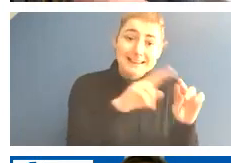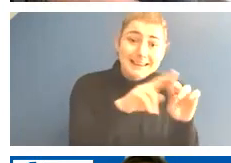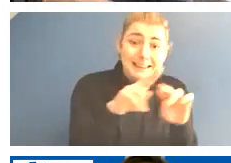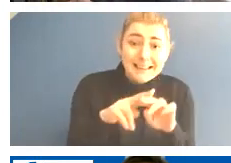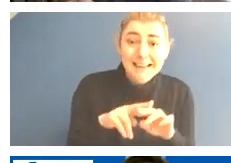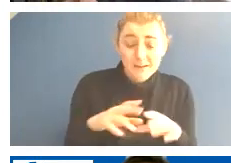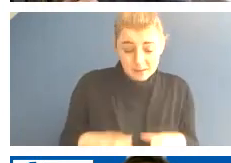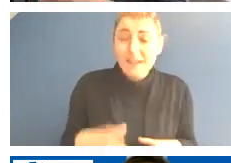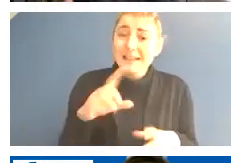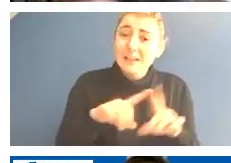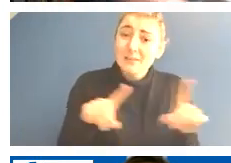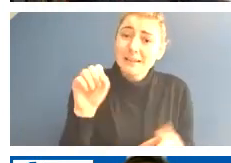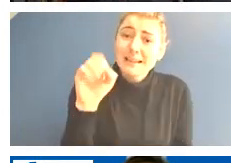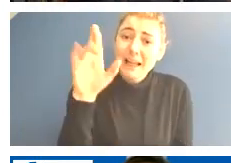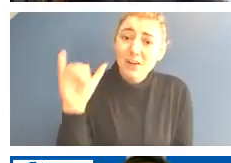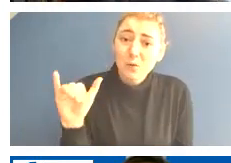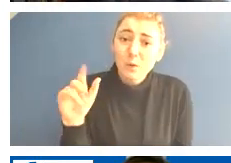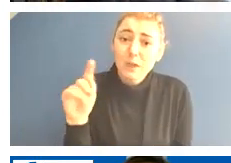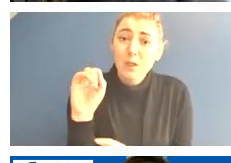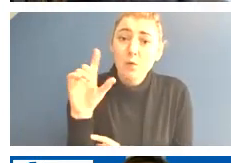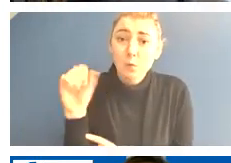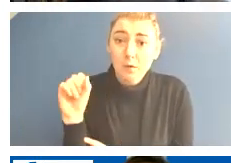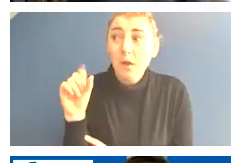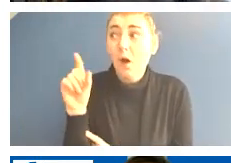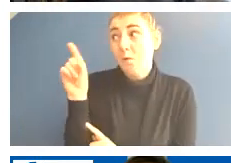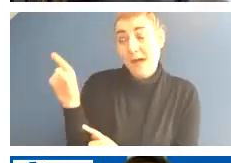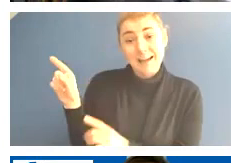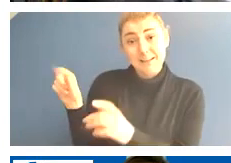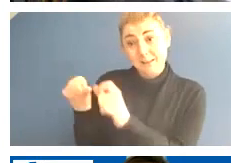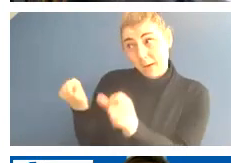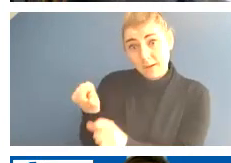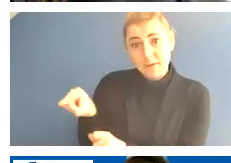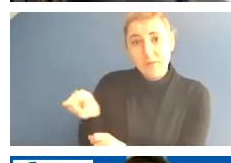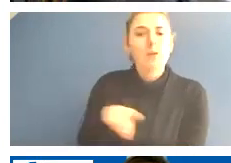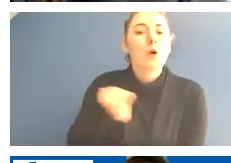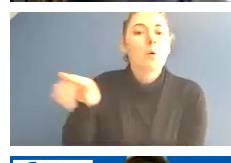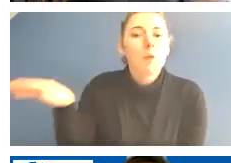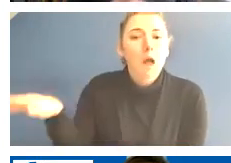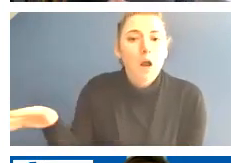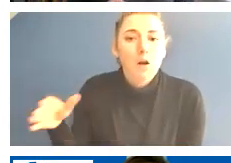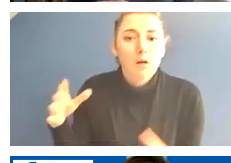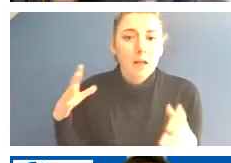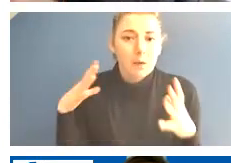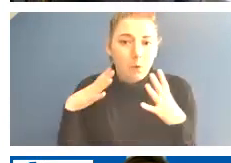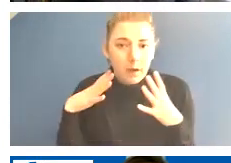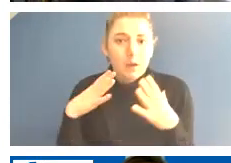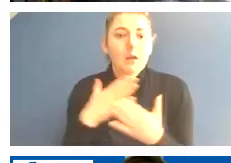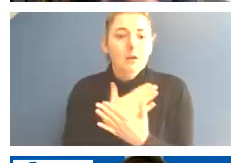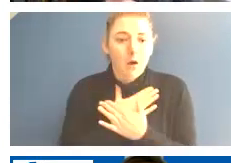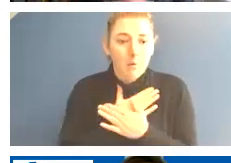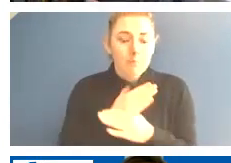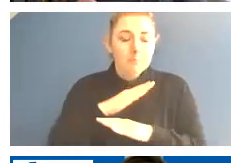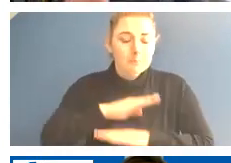tools, identifying a space that someone can go to take a break, to calm themselves down, to